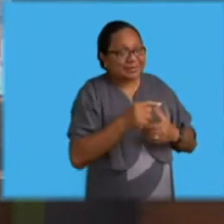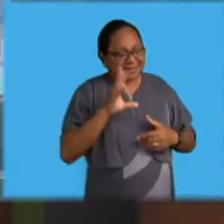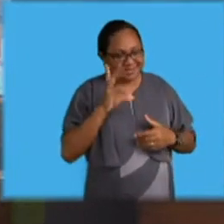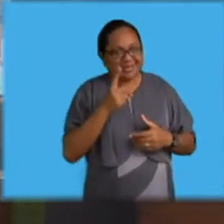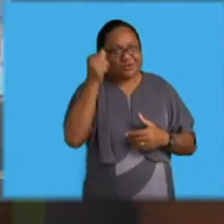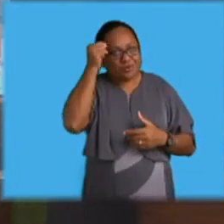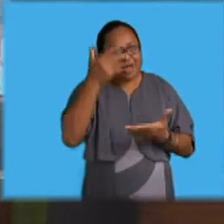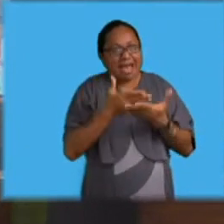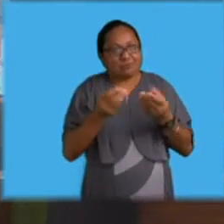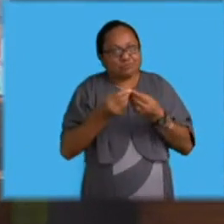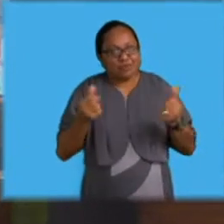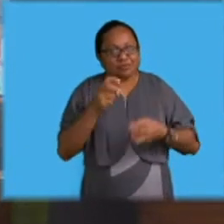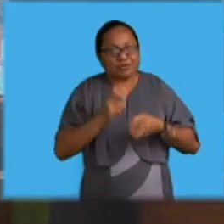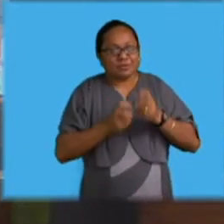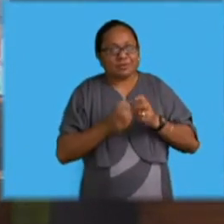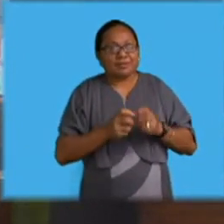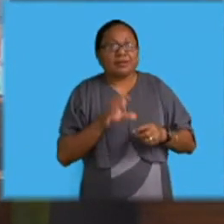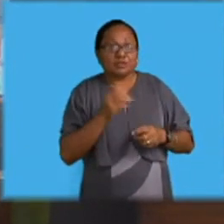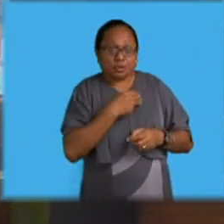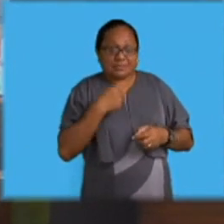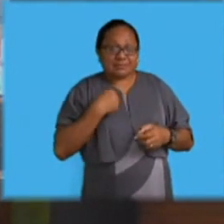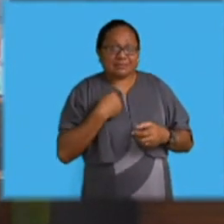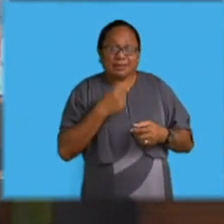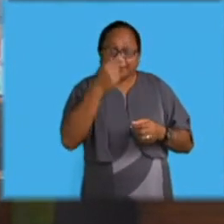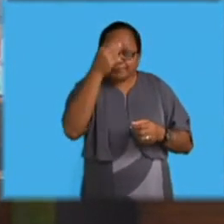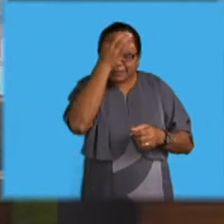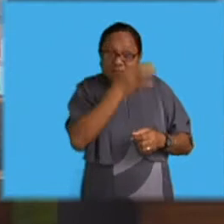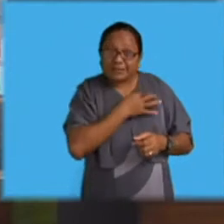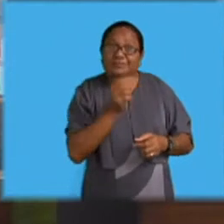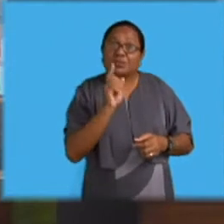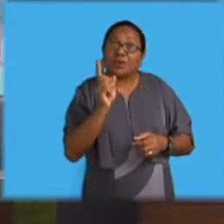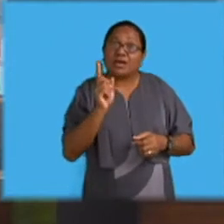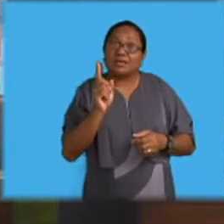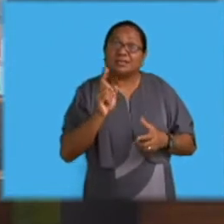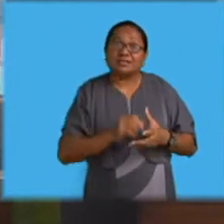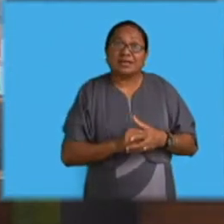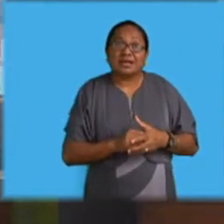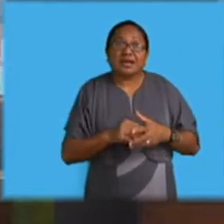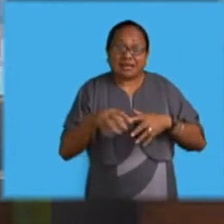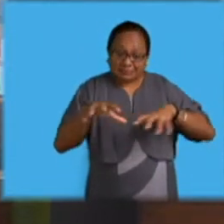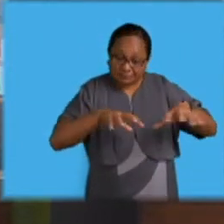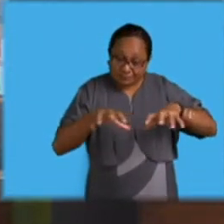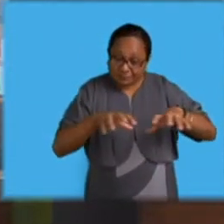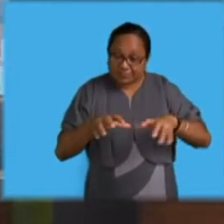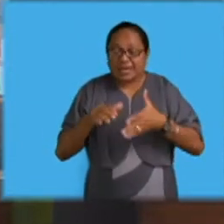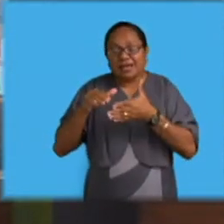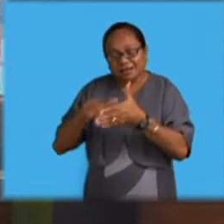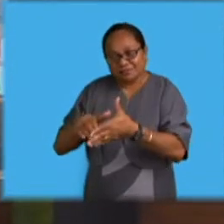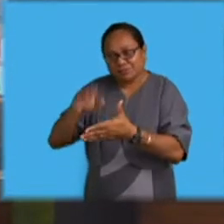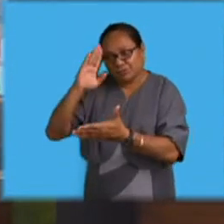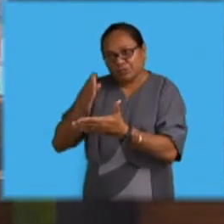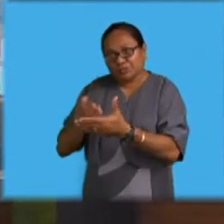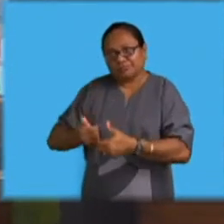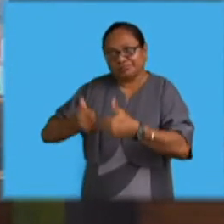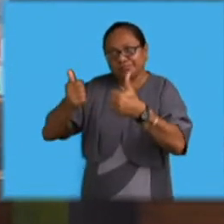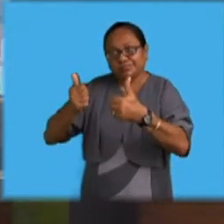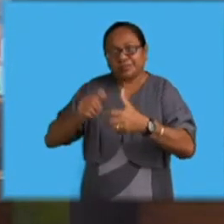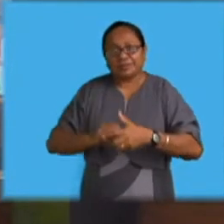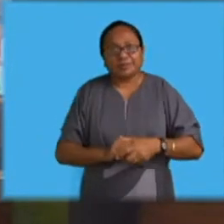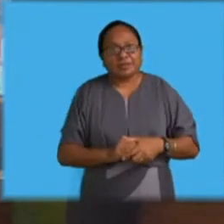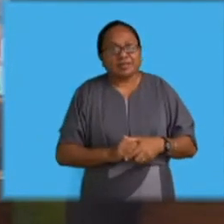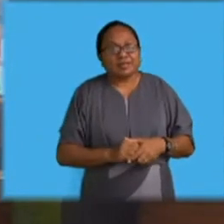Speaker, our Ministry firmly believes in the positive impact that participating in extracurricular activities has on students, and so provides